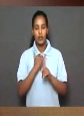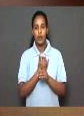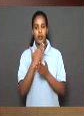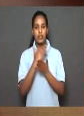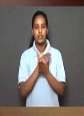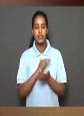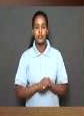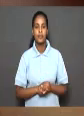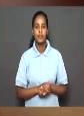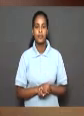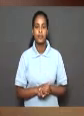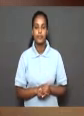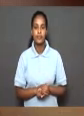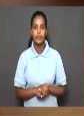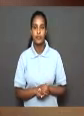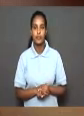Let's get back to our lesson.